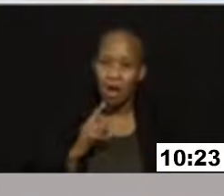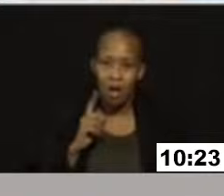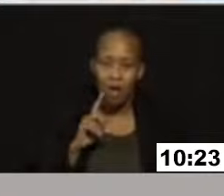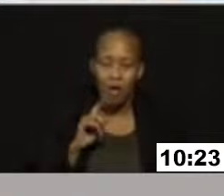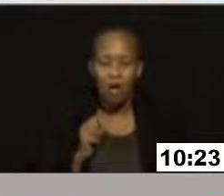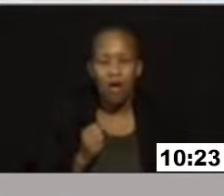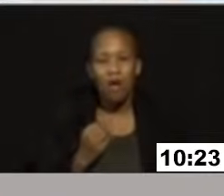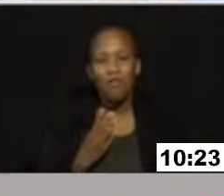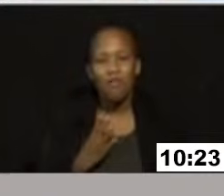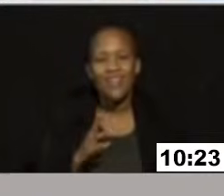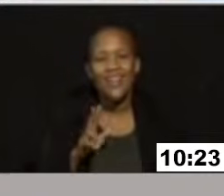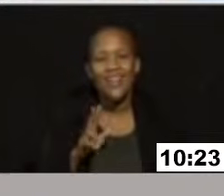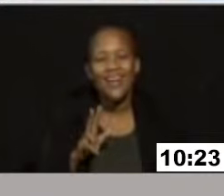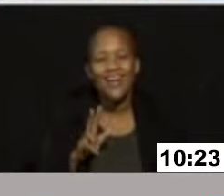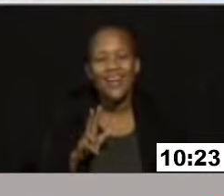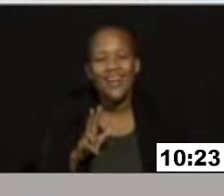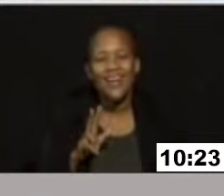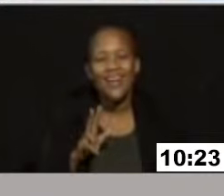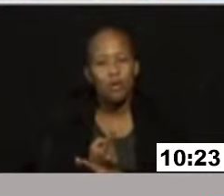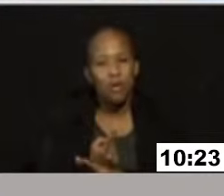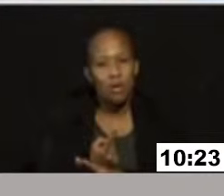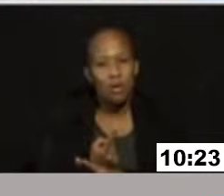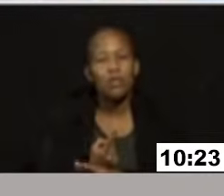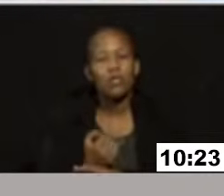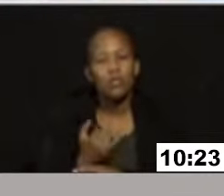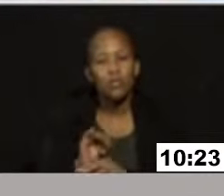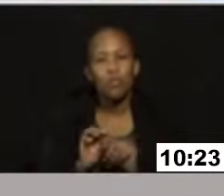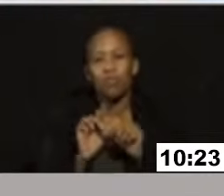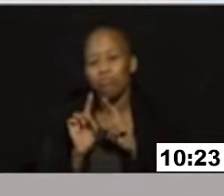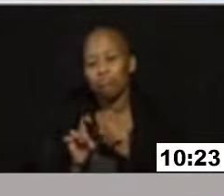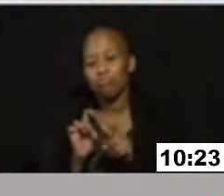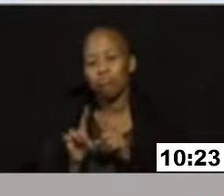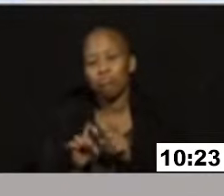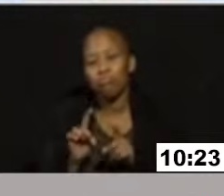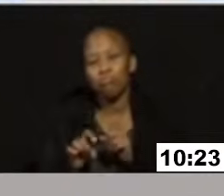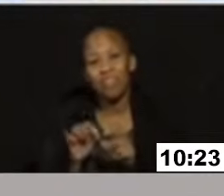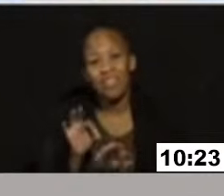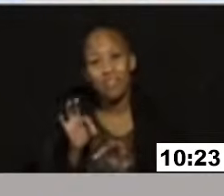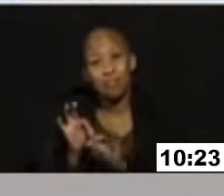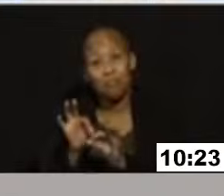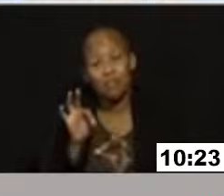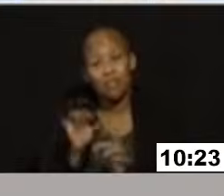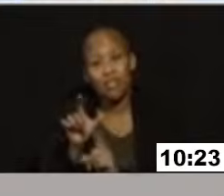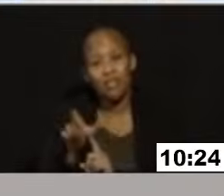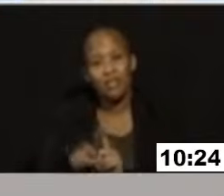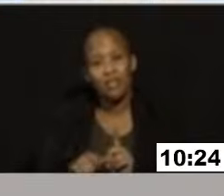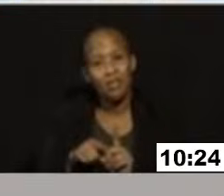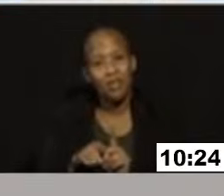receiving that statement, to cross-examine this particular witness.